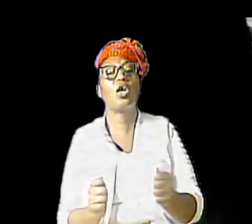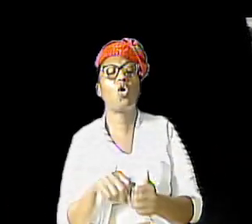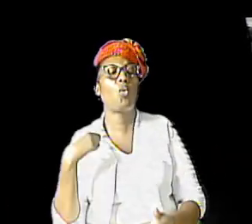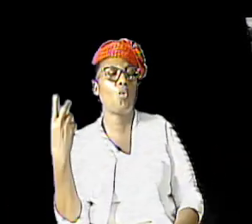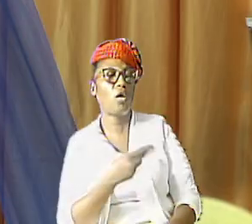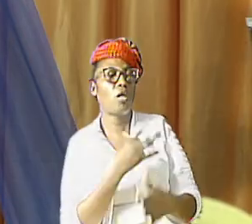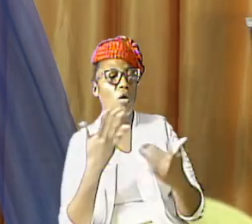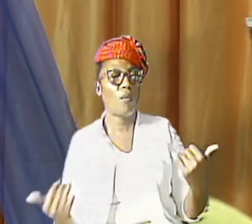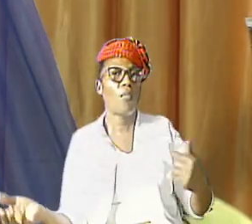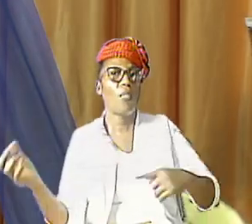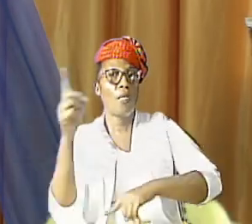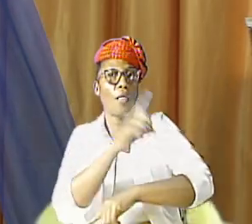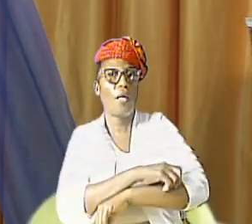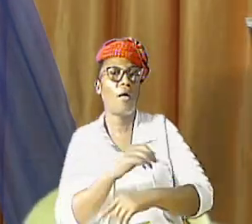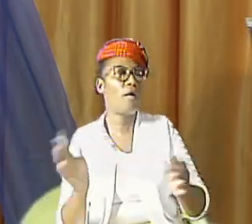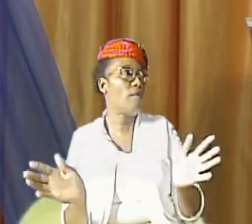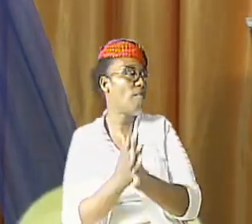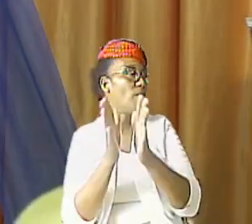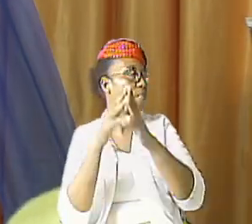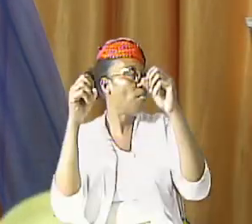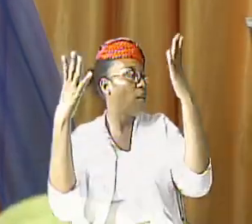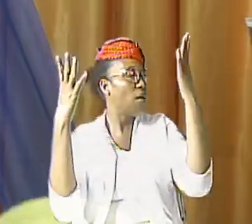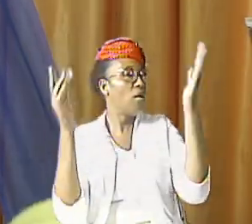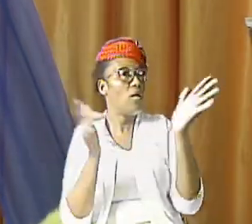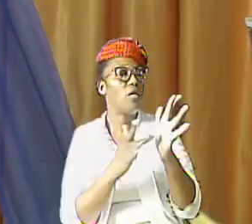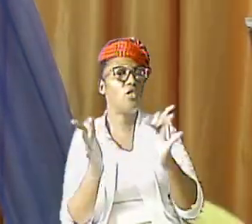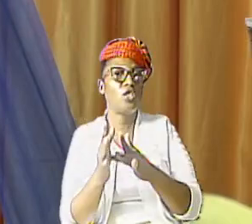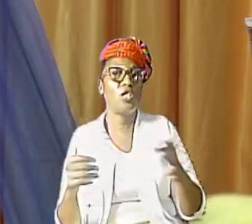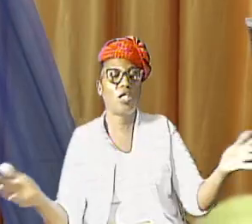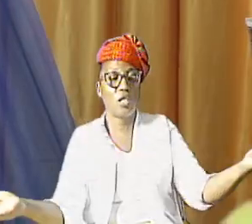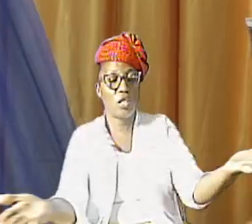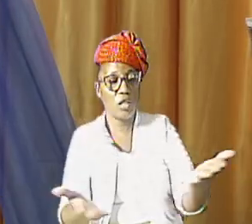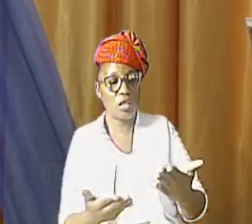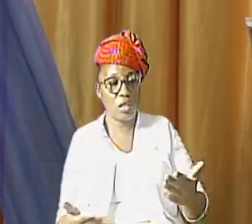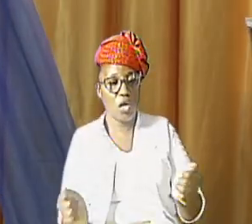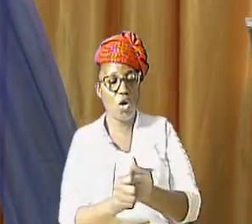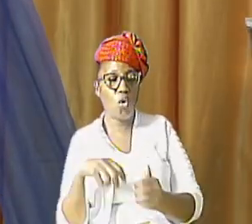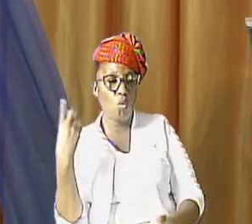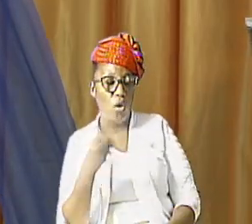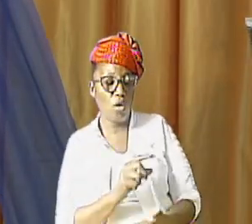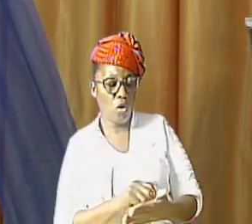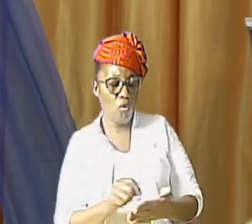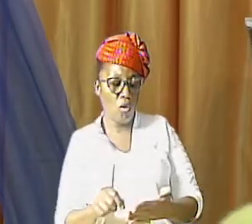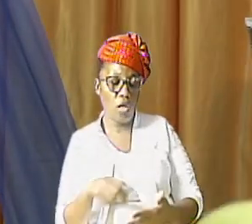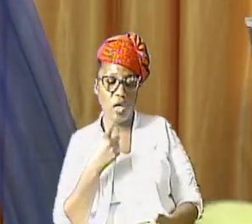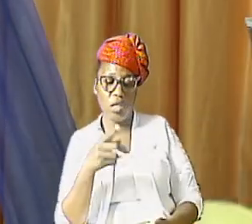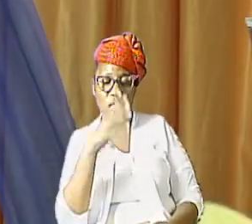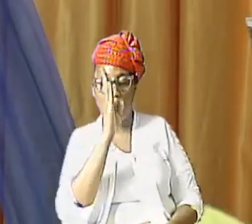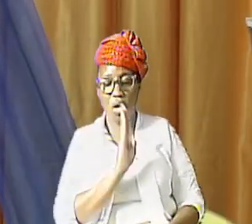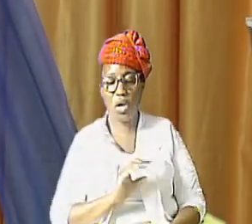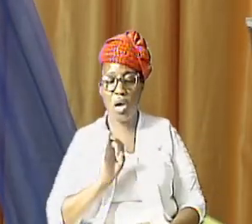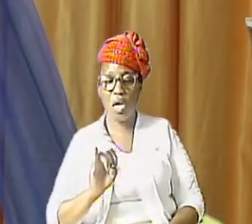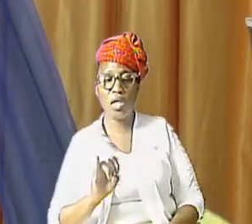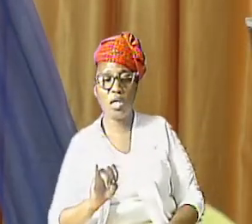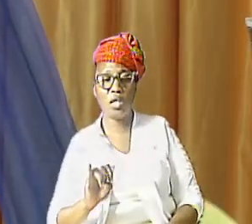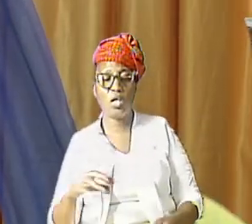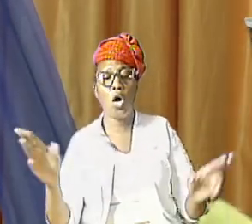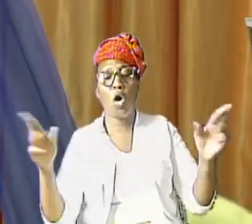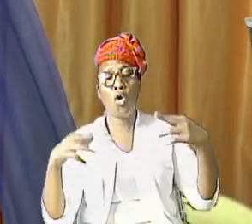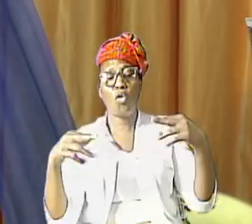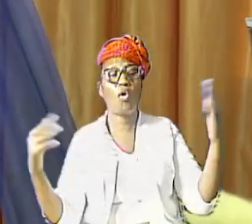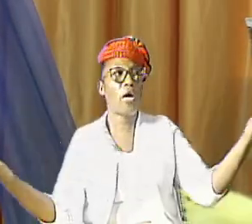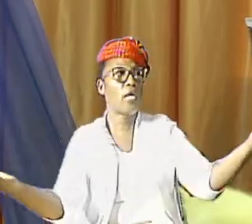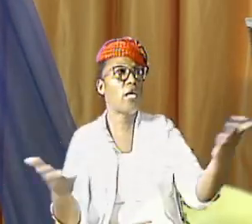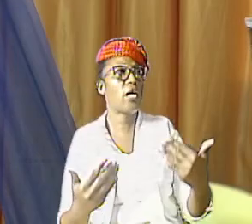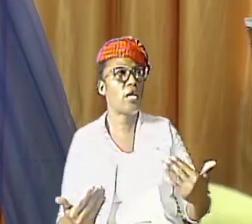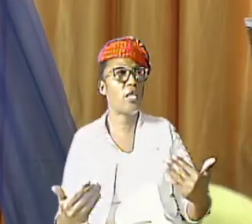praise the Lord? Can we praise the Lord, somebody? He is in the house. The writer said, God is already